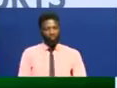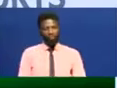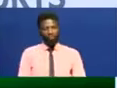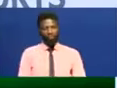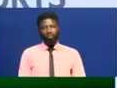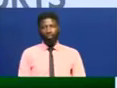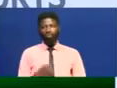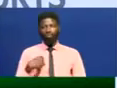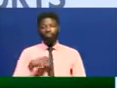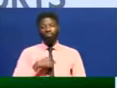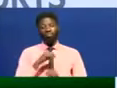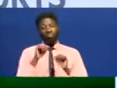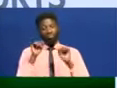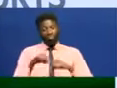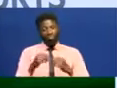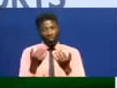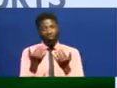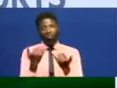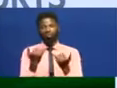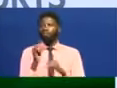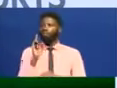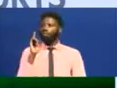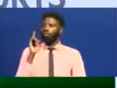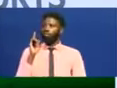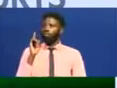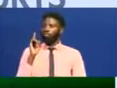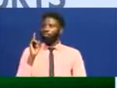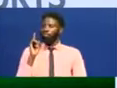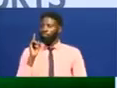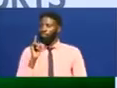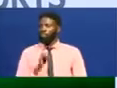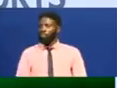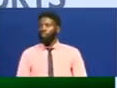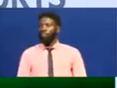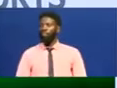can we put our hands together, number one,